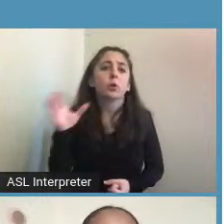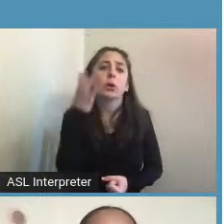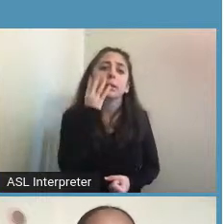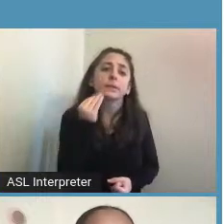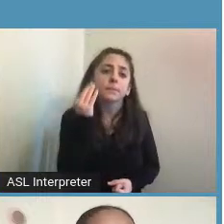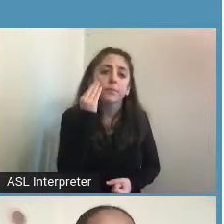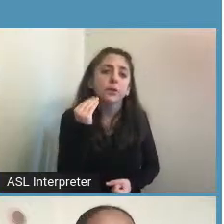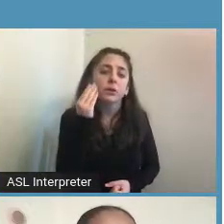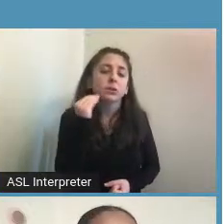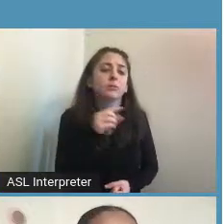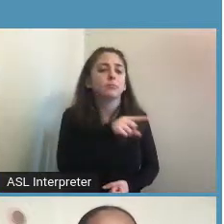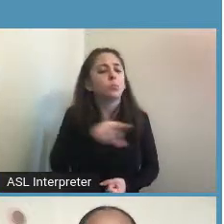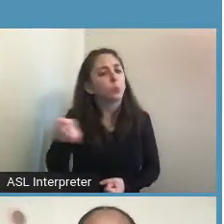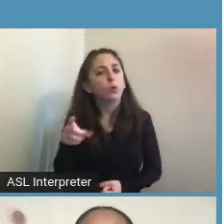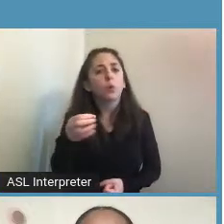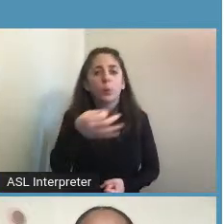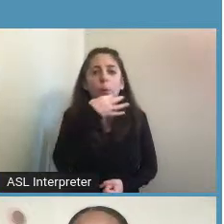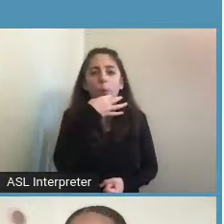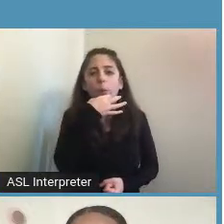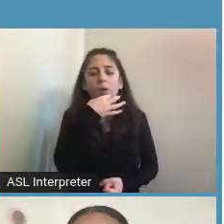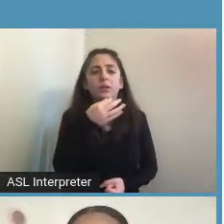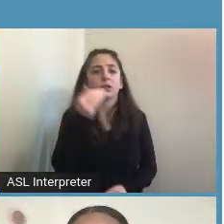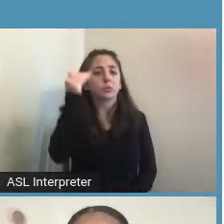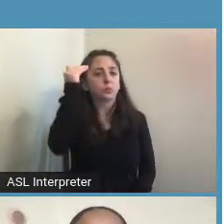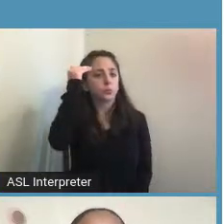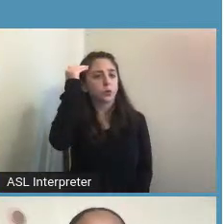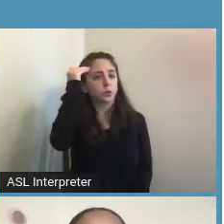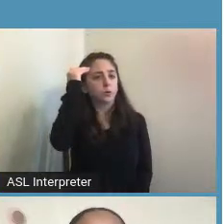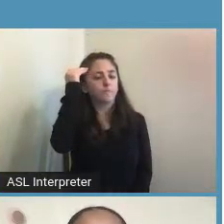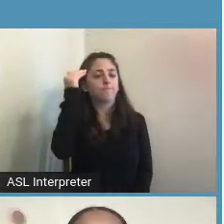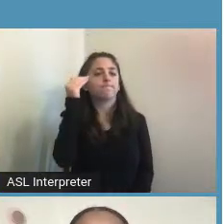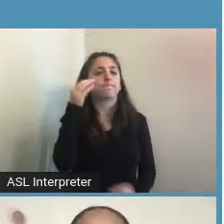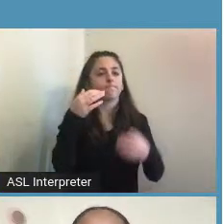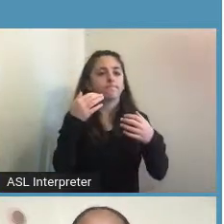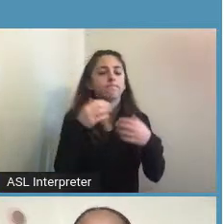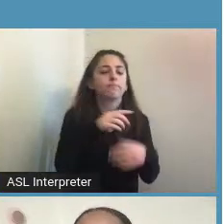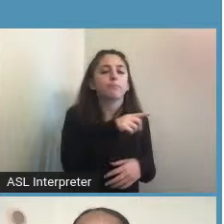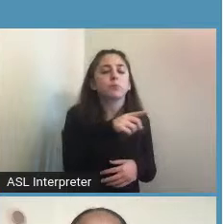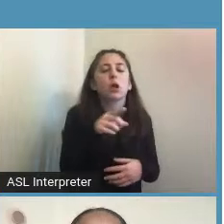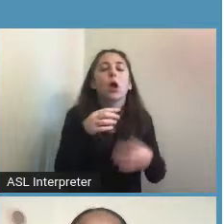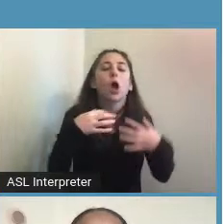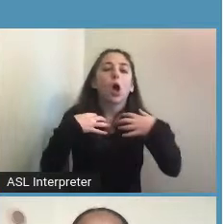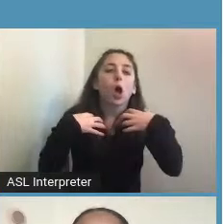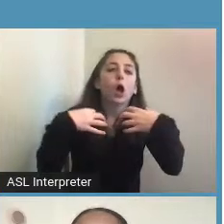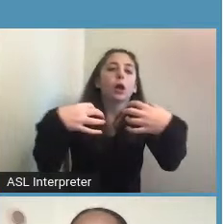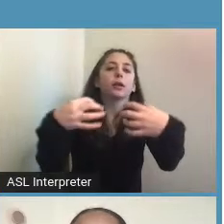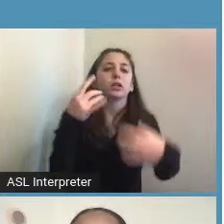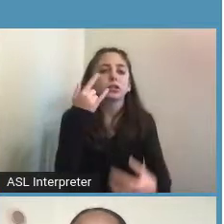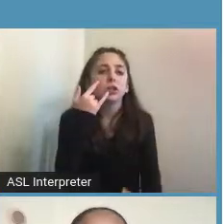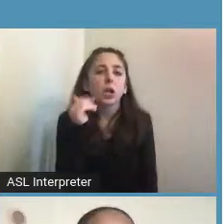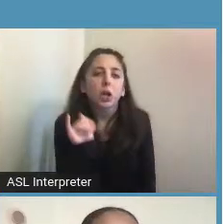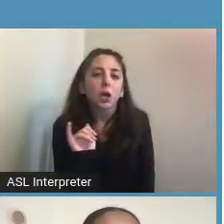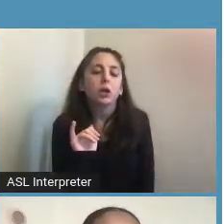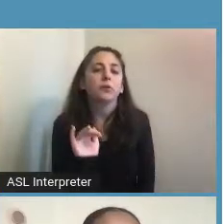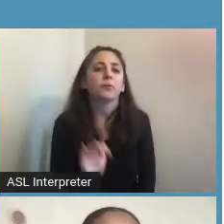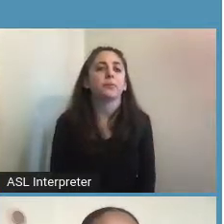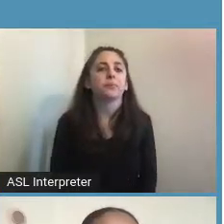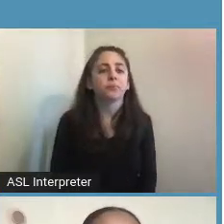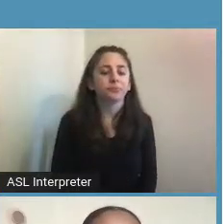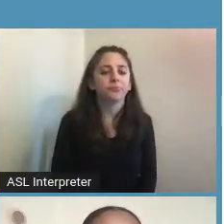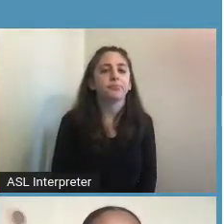is doing the work. You know the audience well. You know how this social